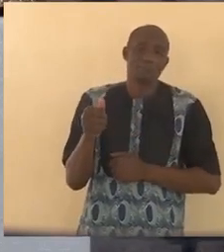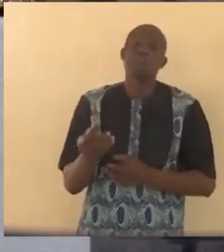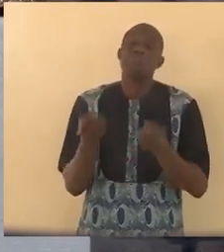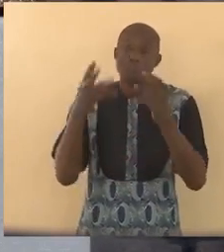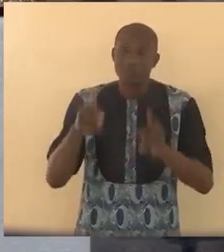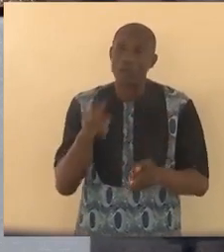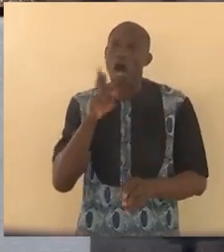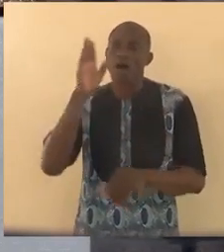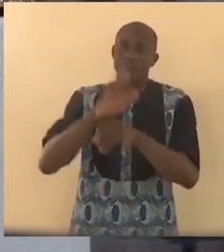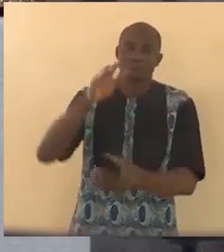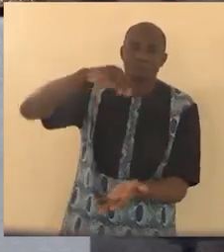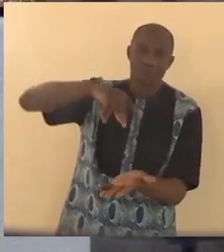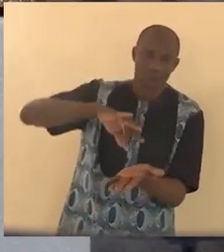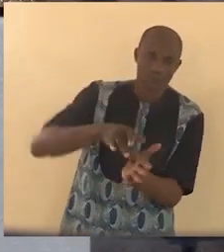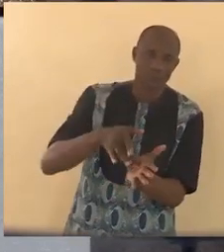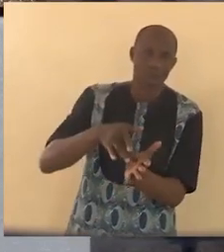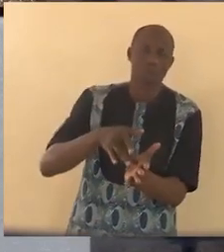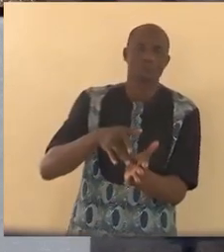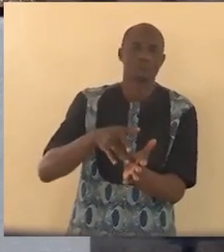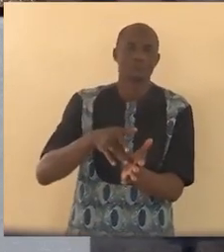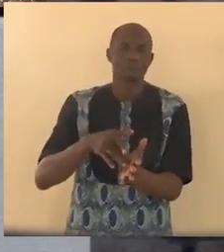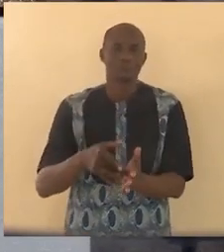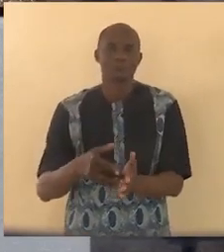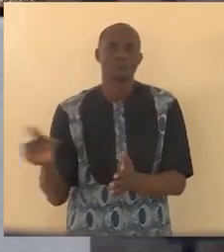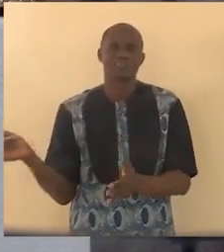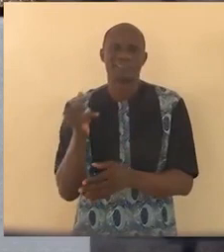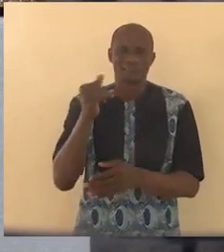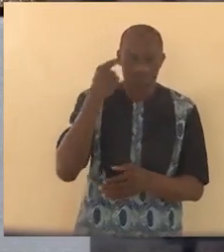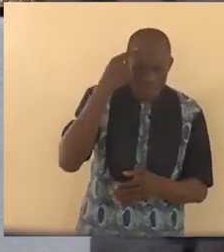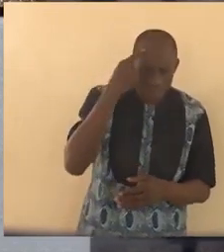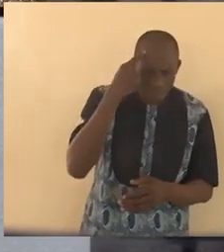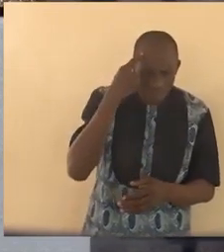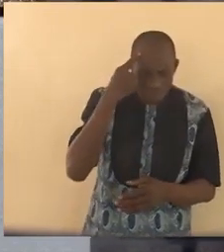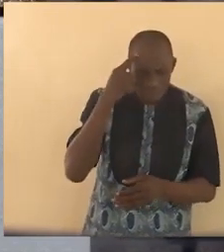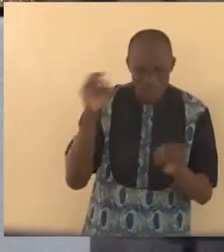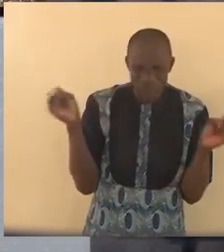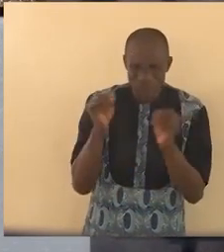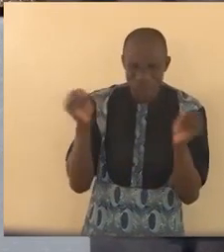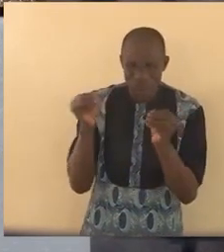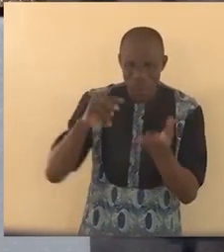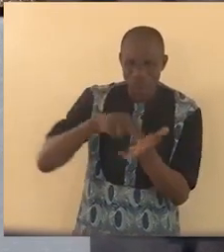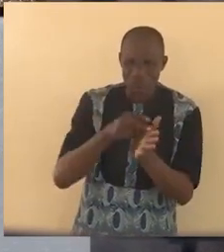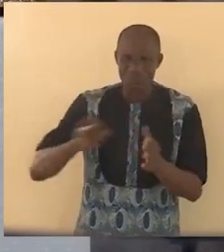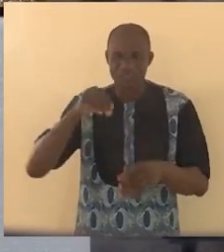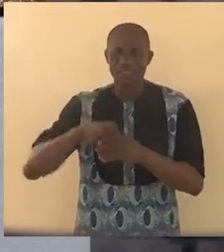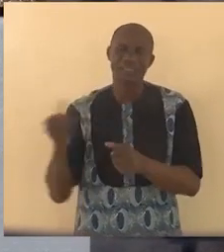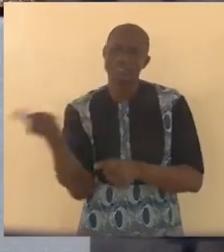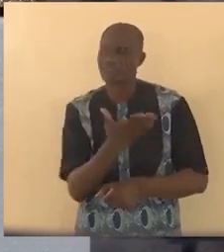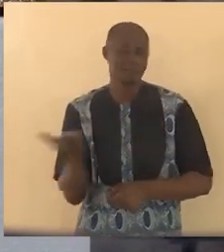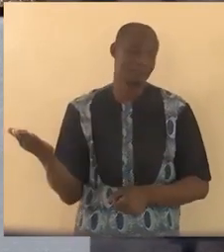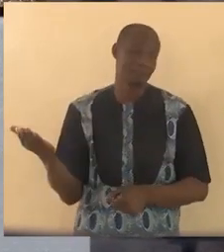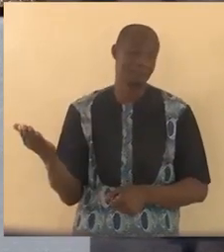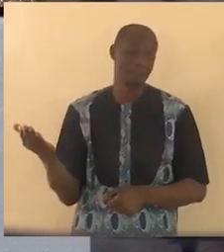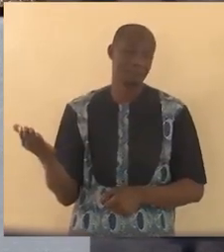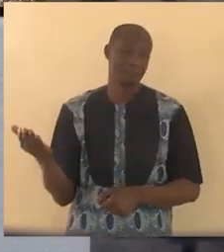people are on drugs. Which is why so many people are depressed. The sense that there is no sense in anything. The feeling that there is